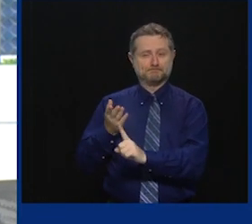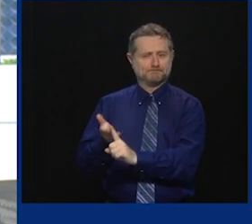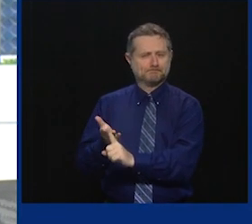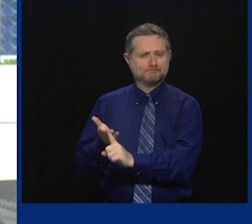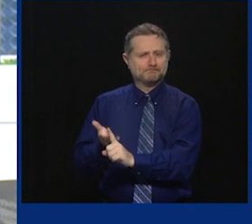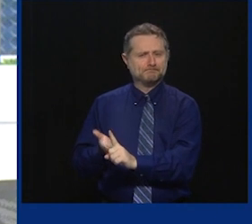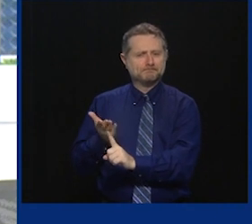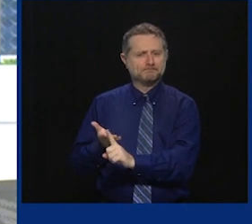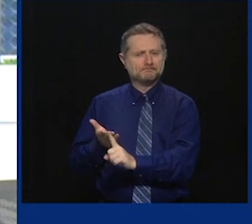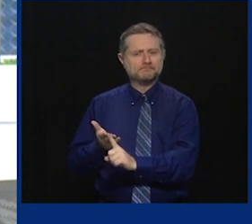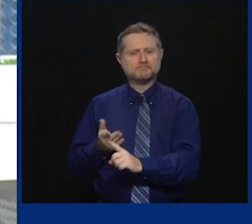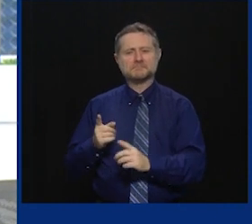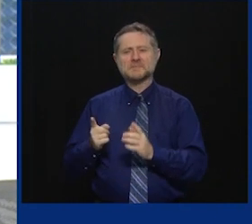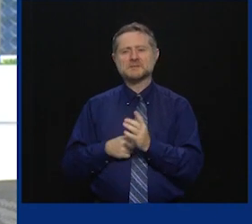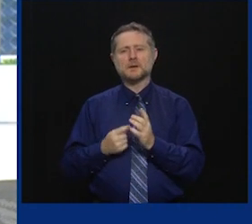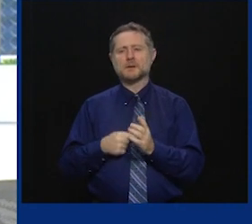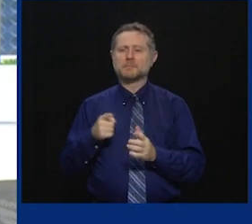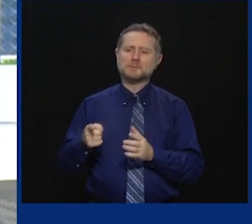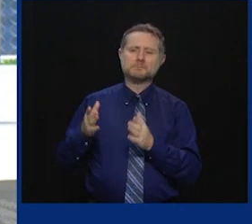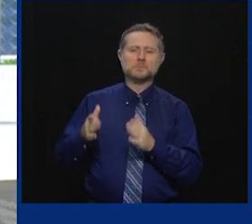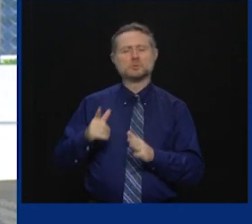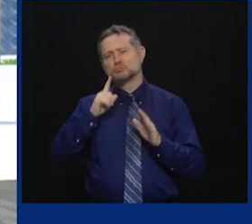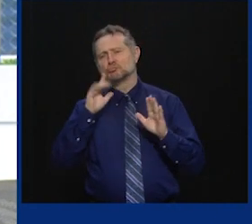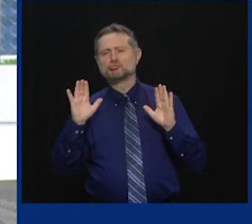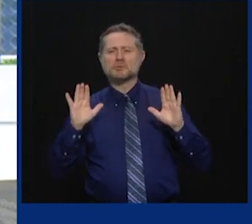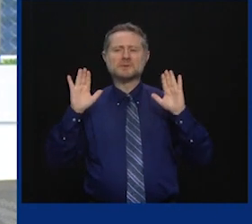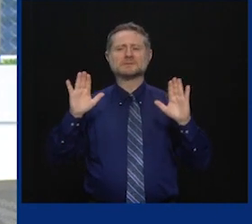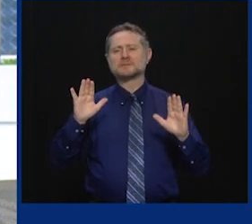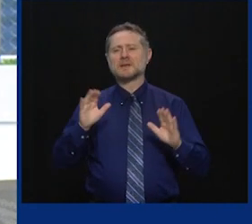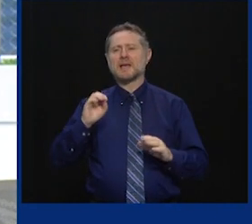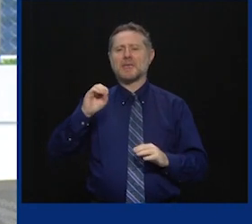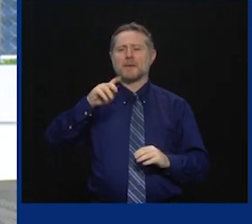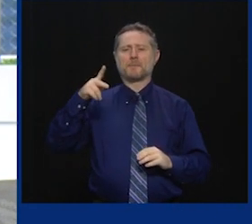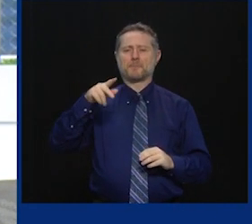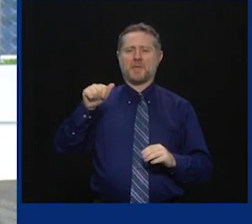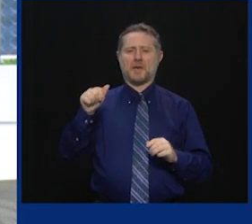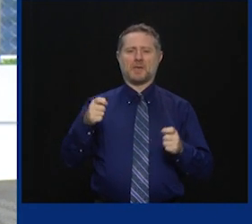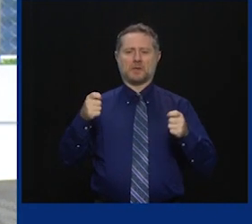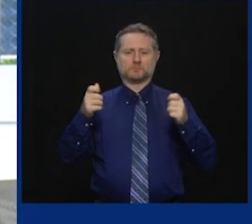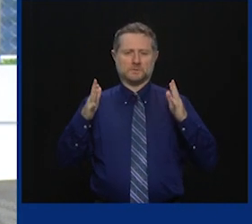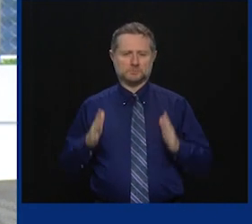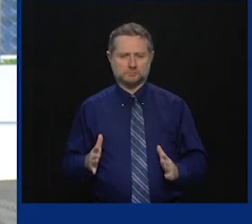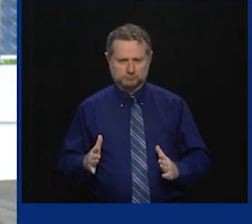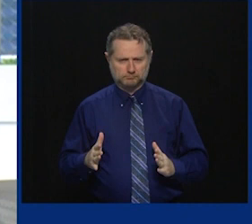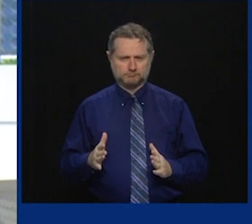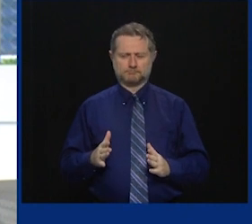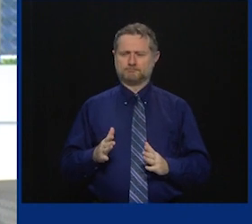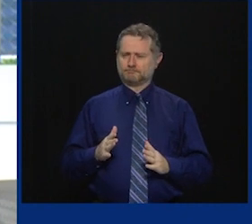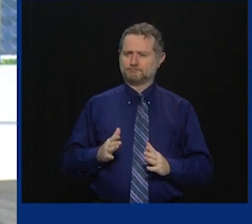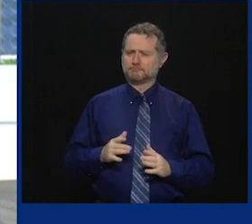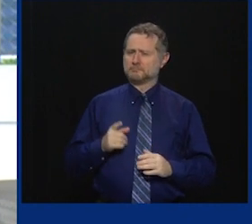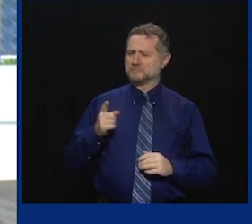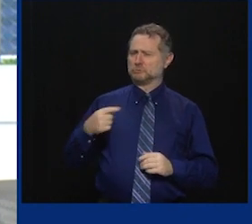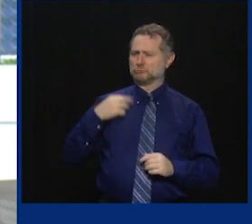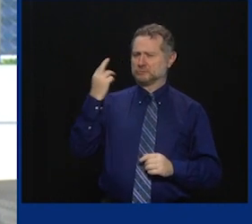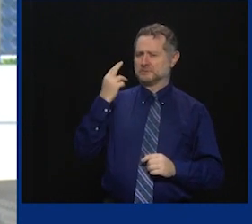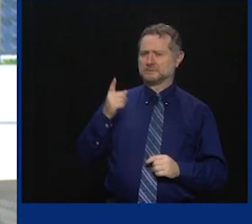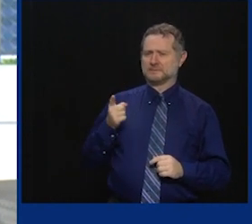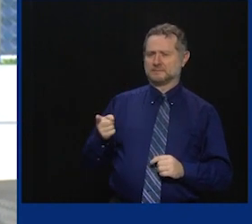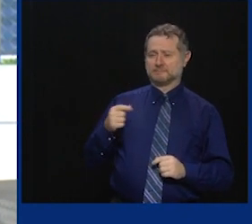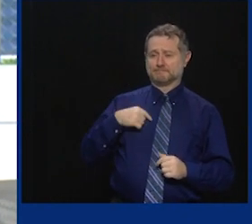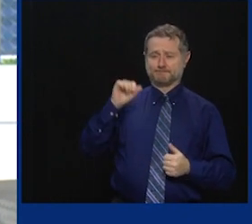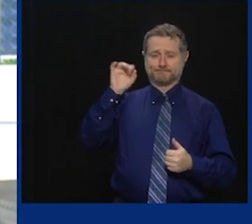go down as the greatest EPA administrator. And I say that for the reasons I just mentioned, but also because he's got a president